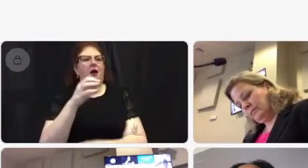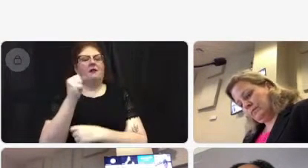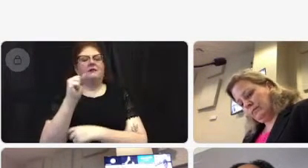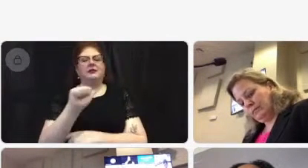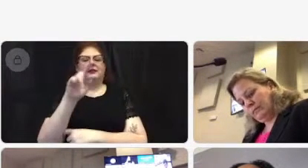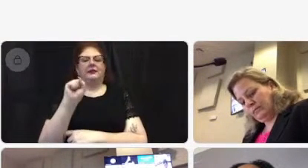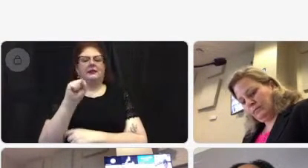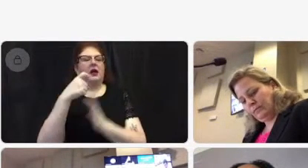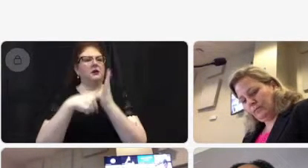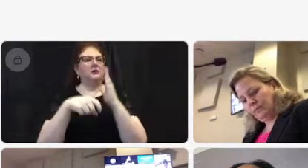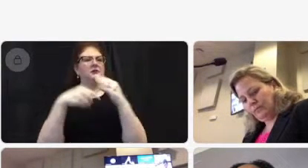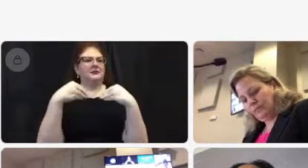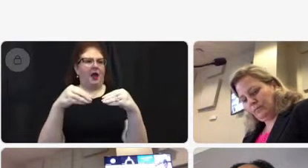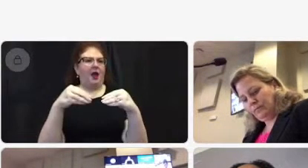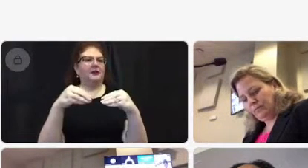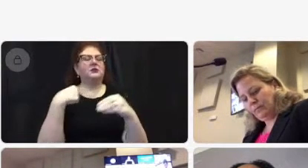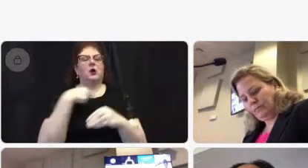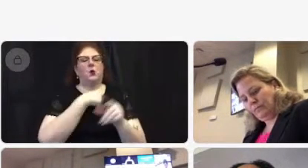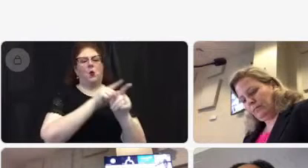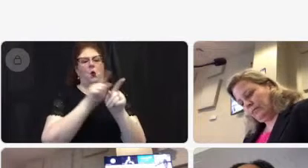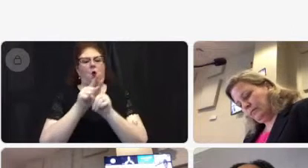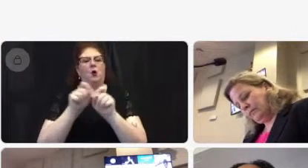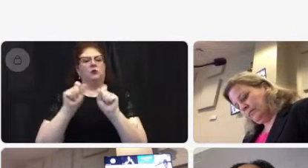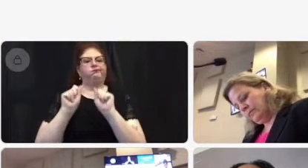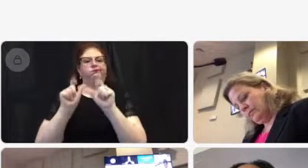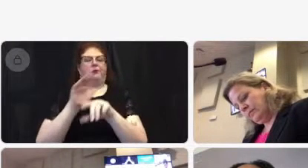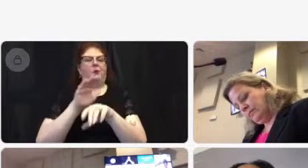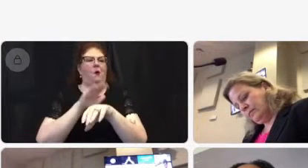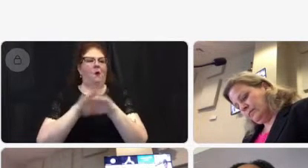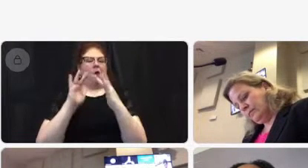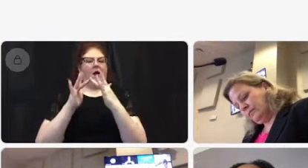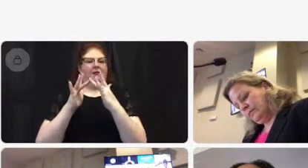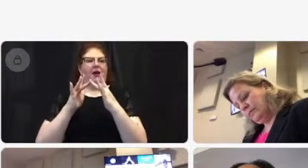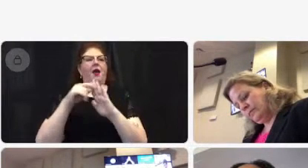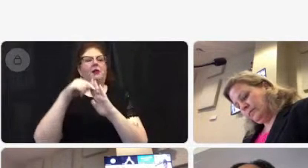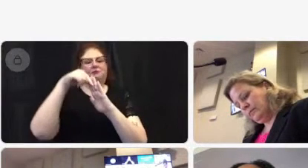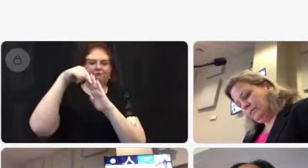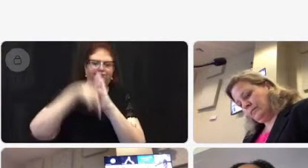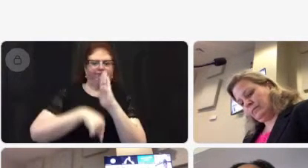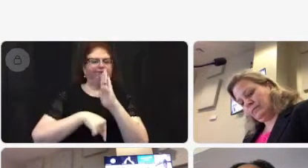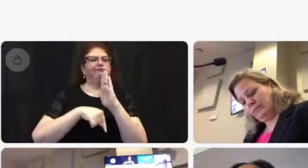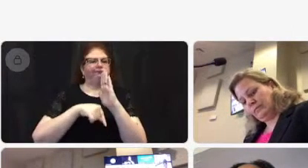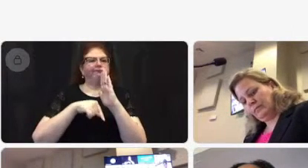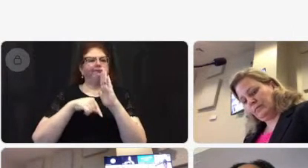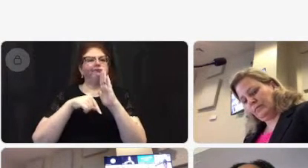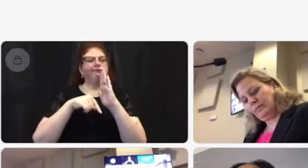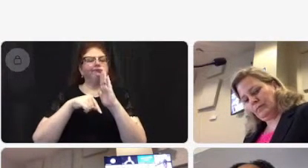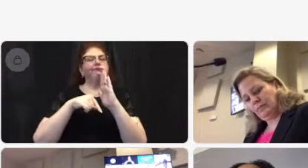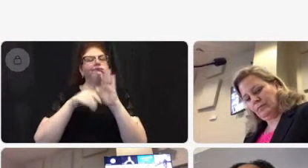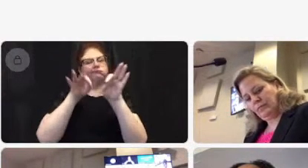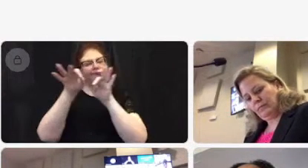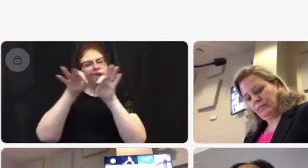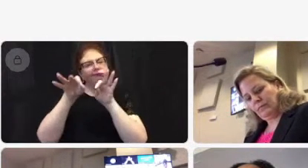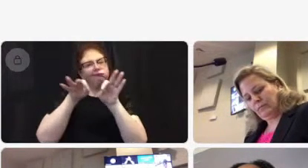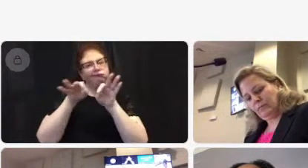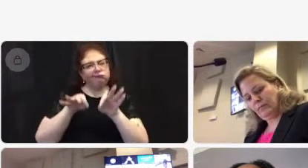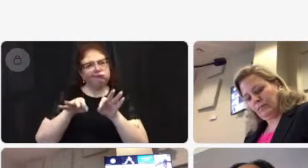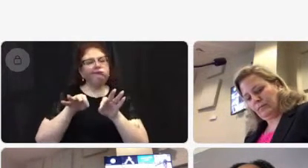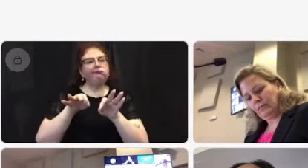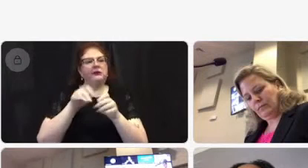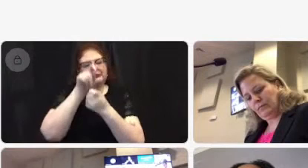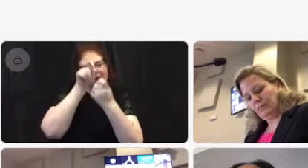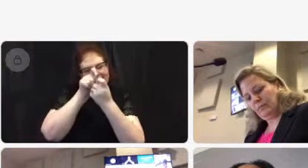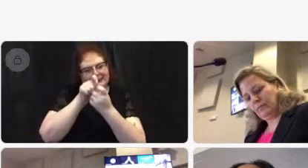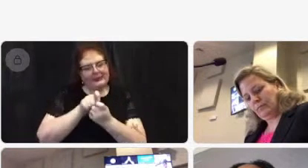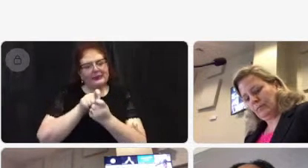that online on the very comprehensive detail page of the sales tax proposal. So I want to make sure